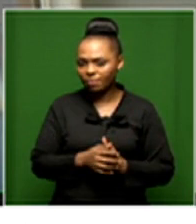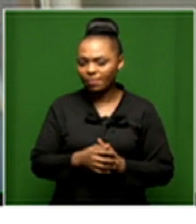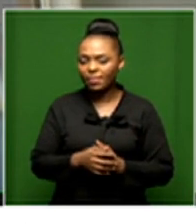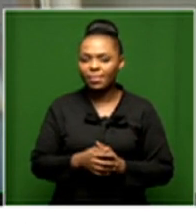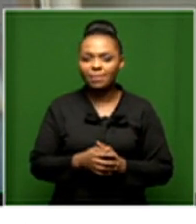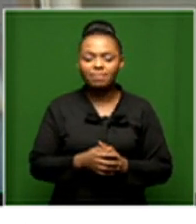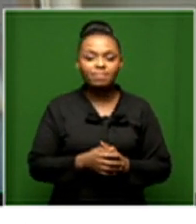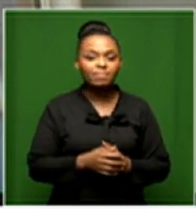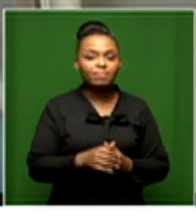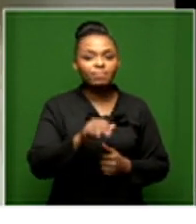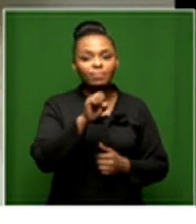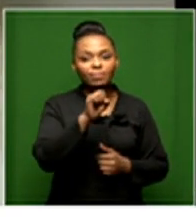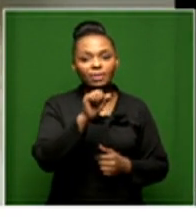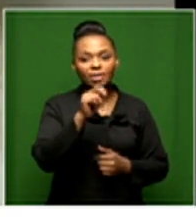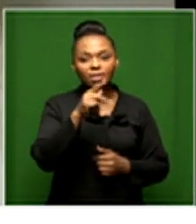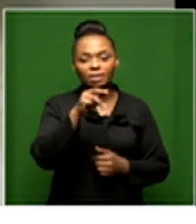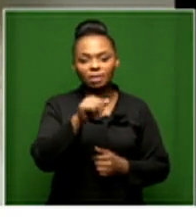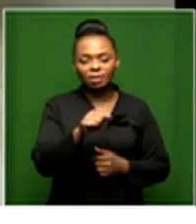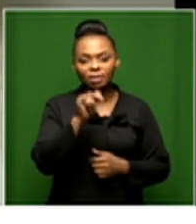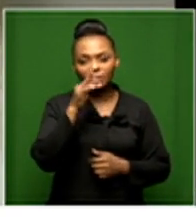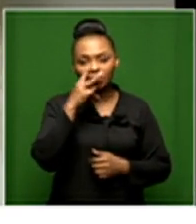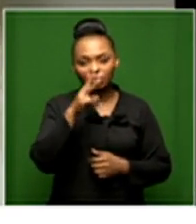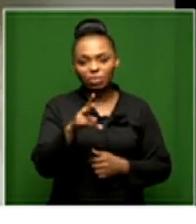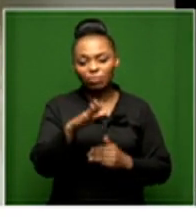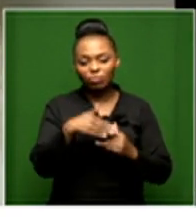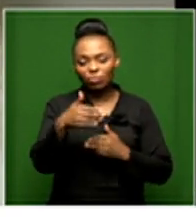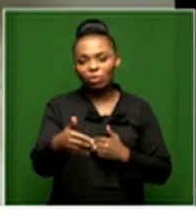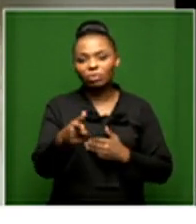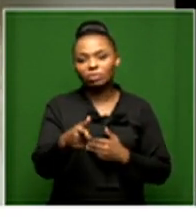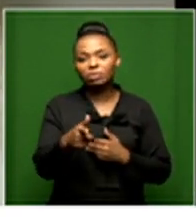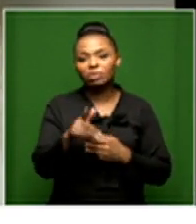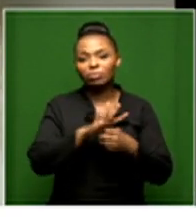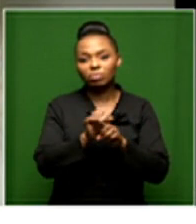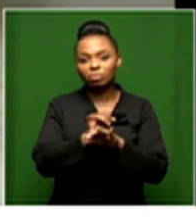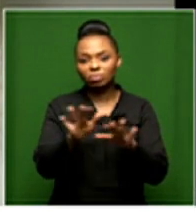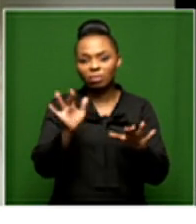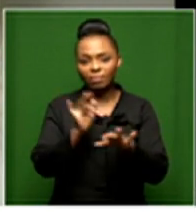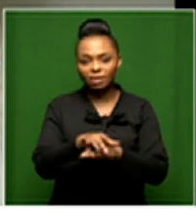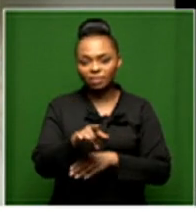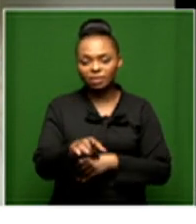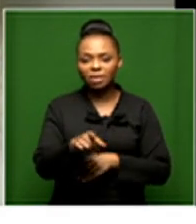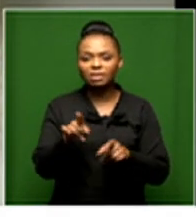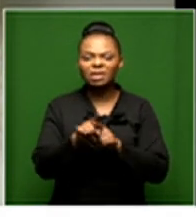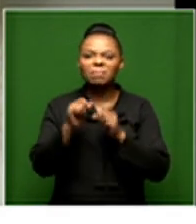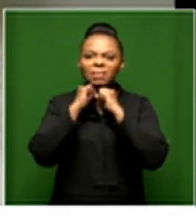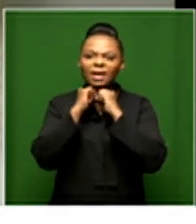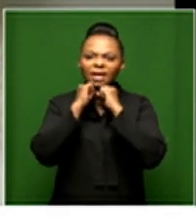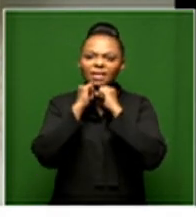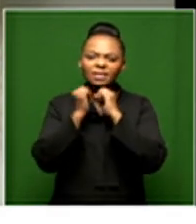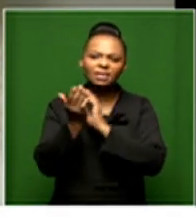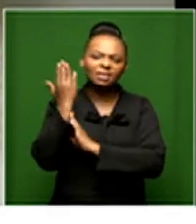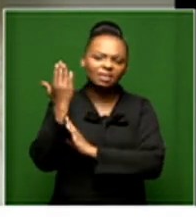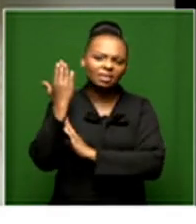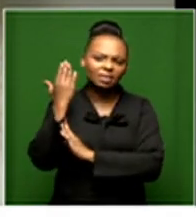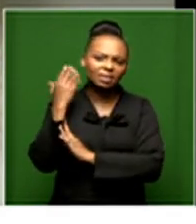Sakina, if we look at the past pandemics and our current COVID-19